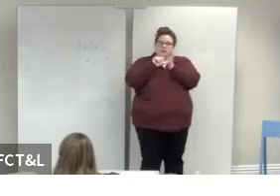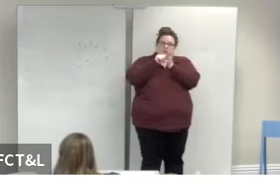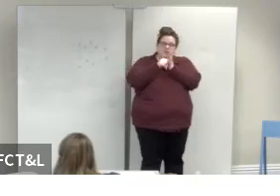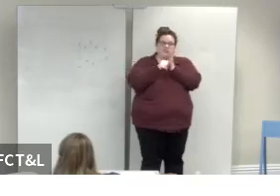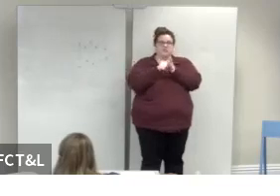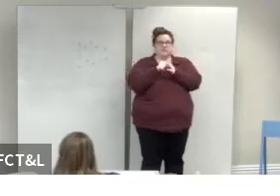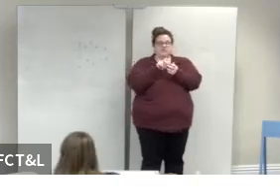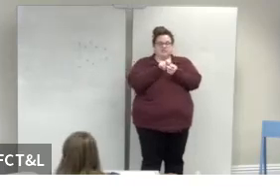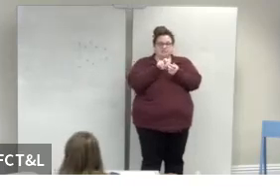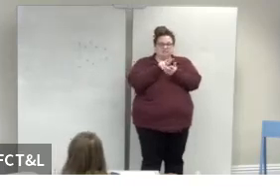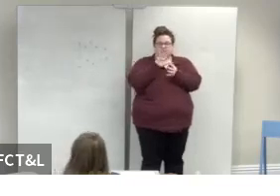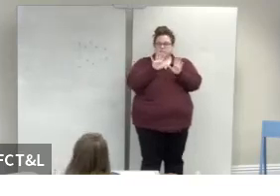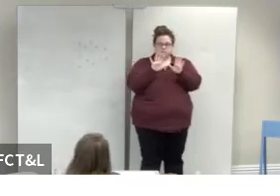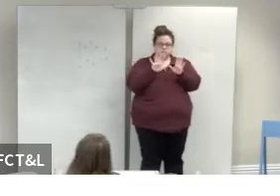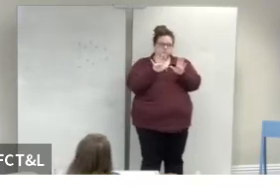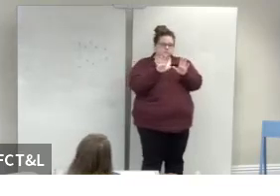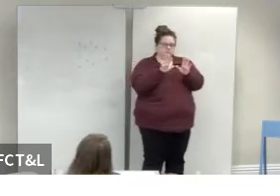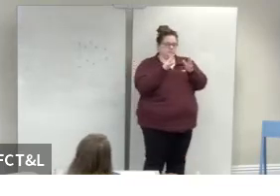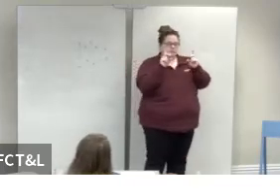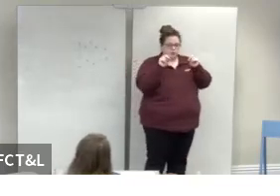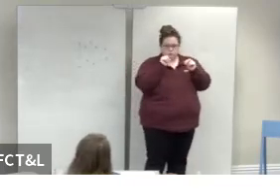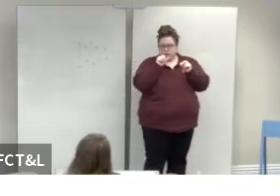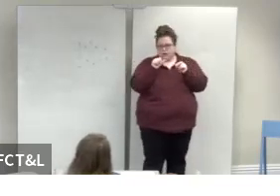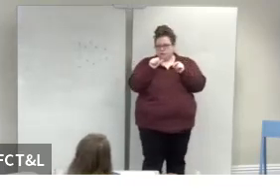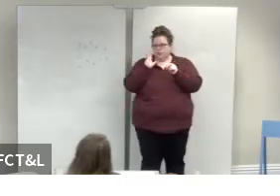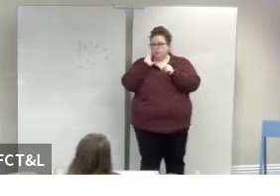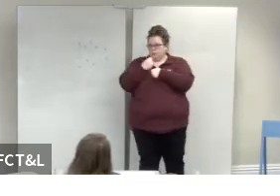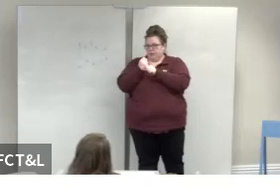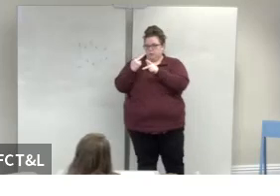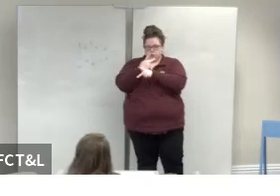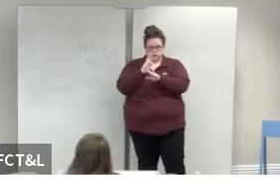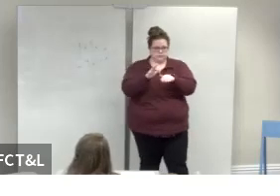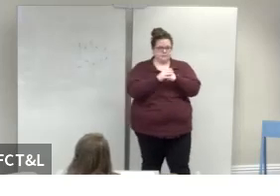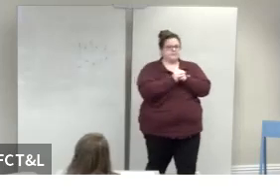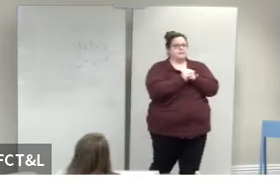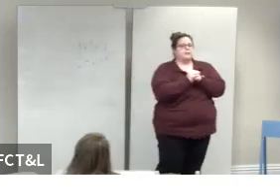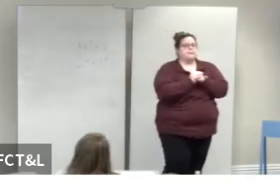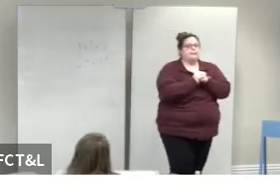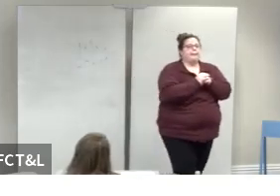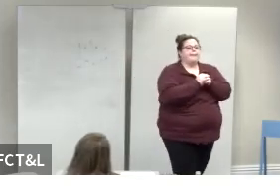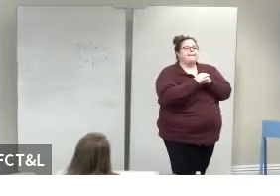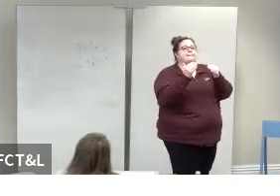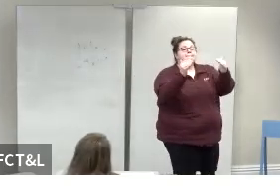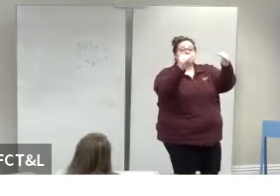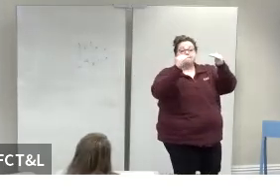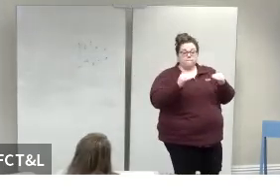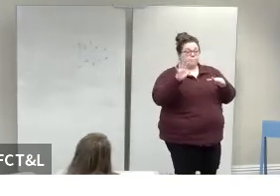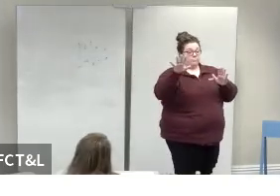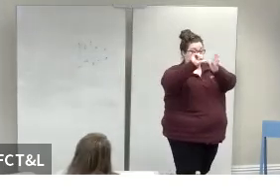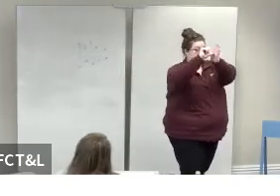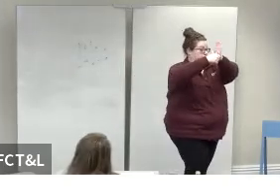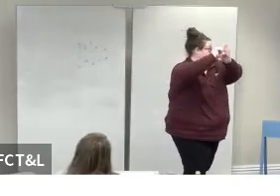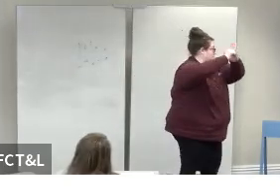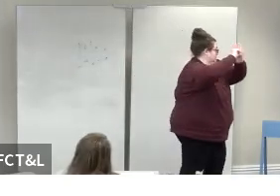Louder could be okay, but if, you know, you don't need to, it could make it worse.